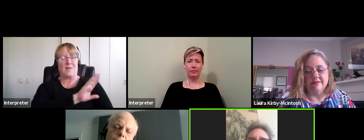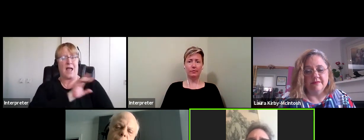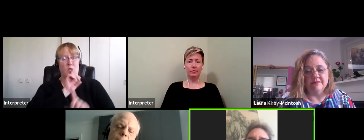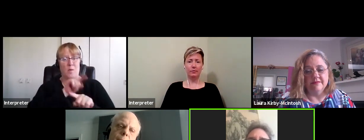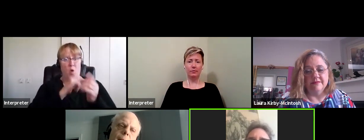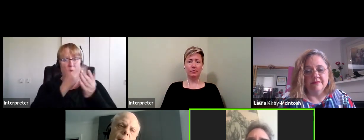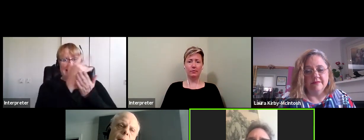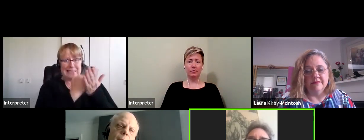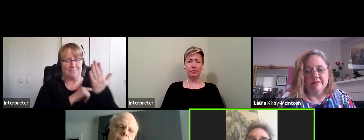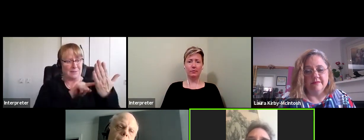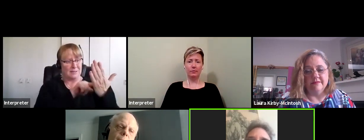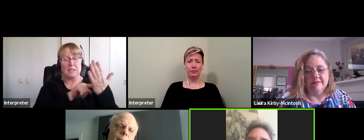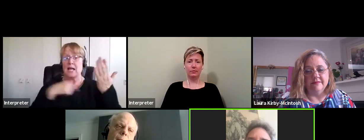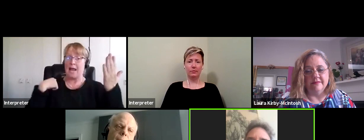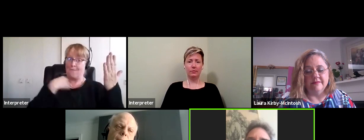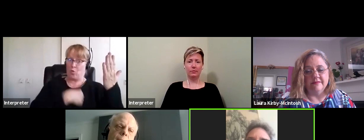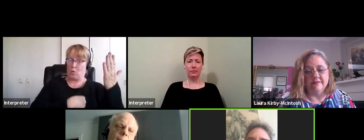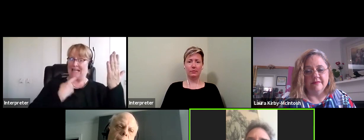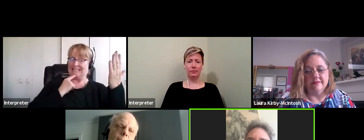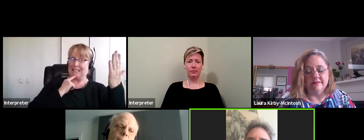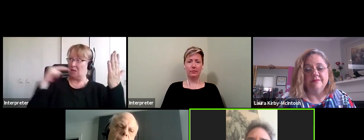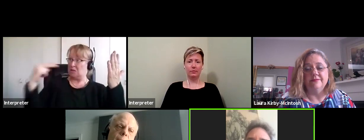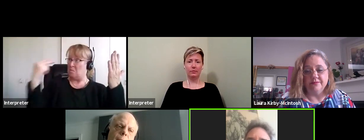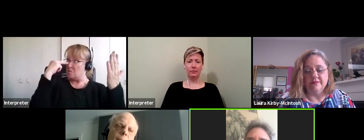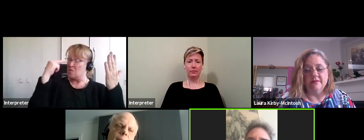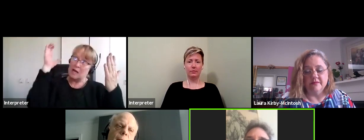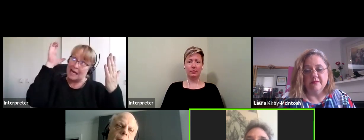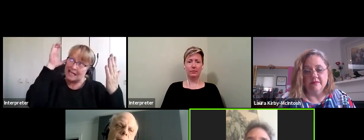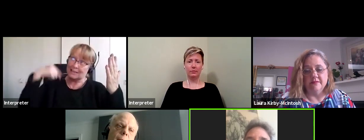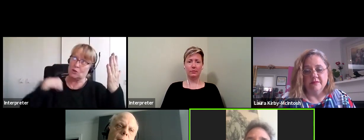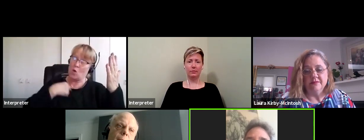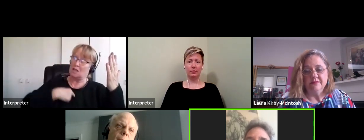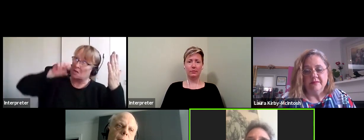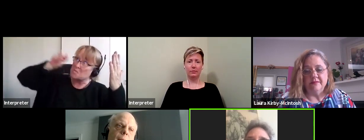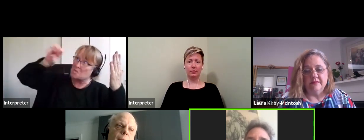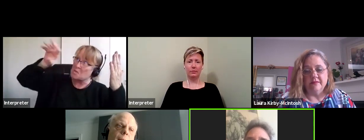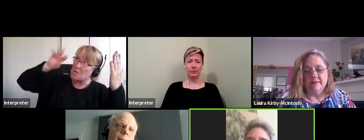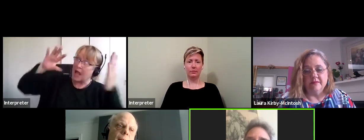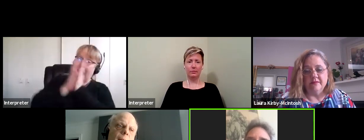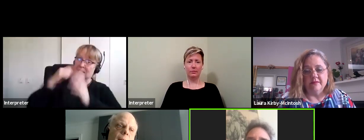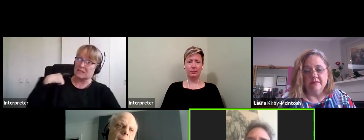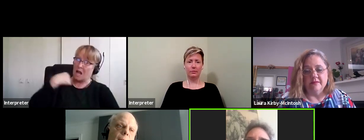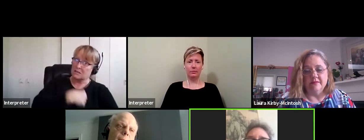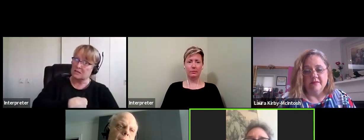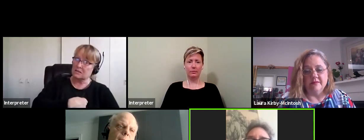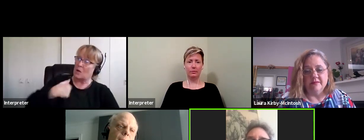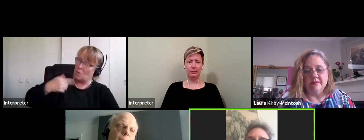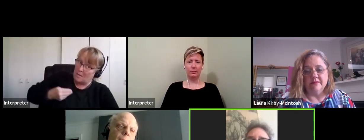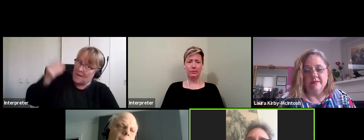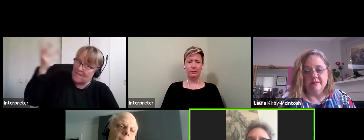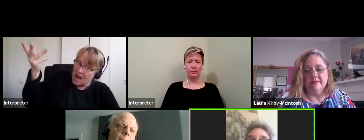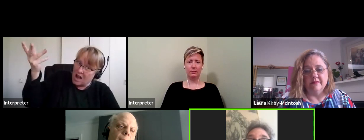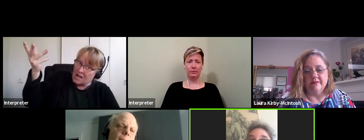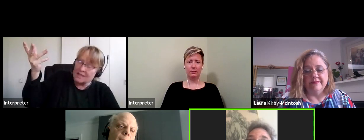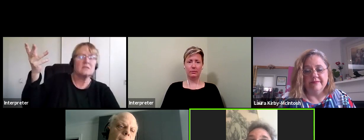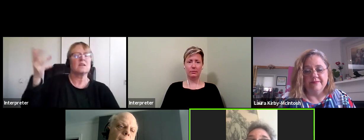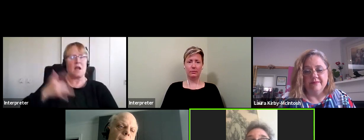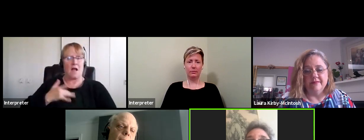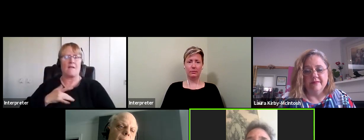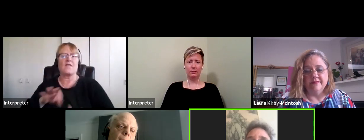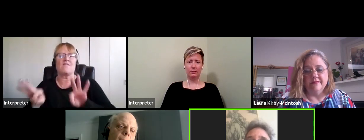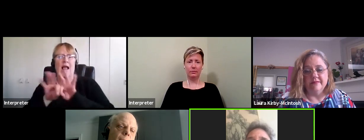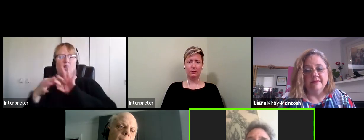you take us seriously and listen to us and talk with us and ask us what will be helpful, that's when we start to feel valued. I